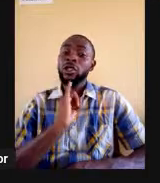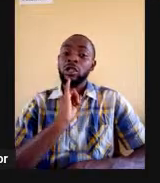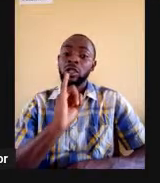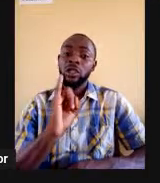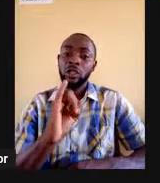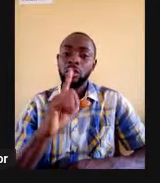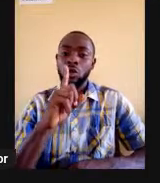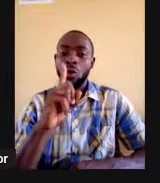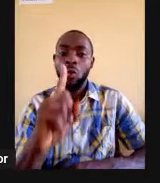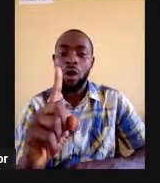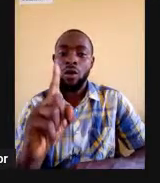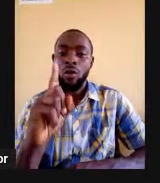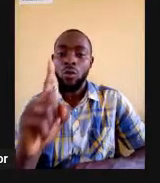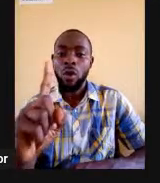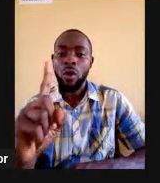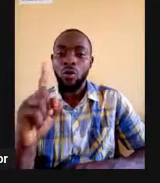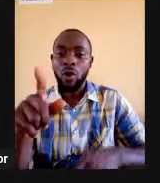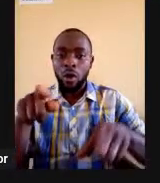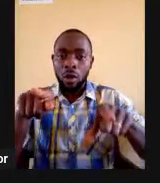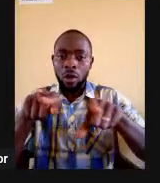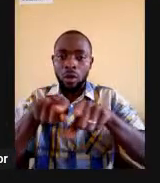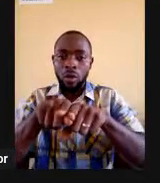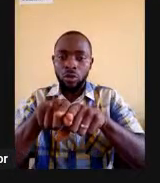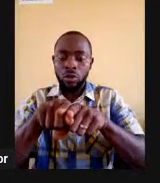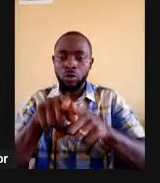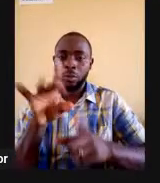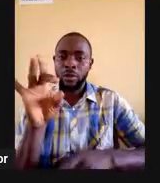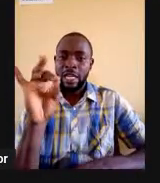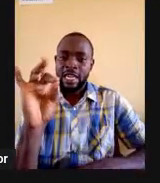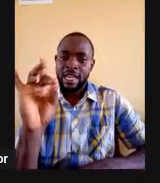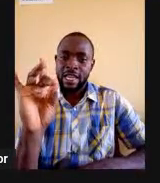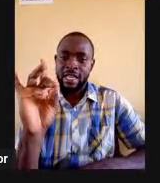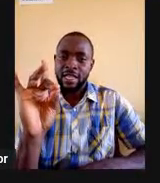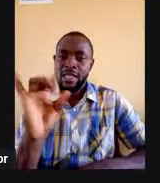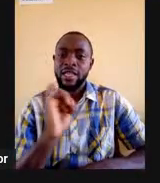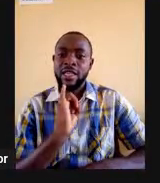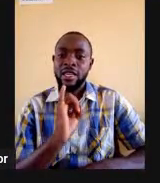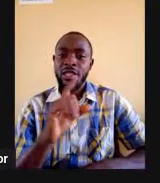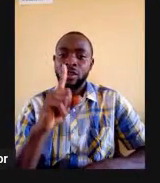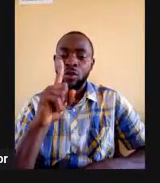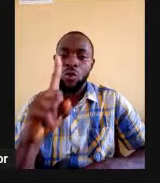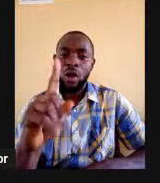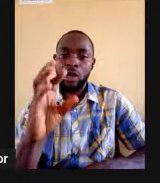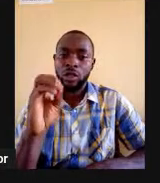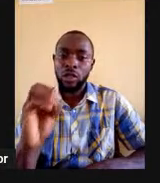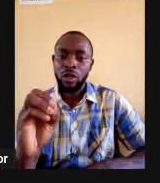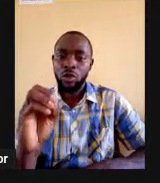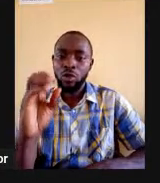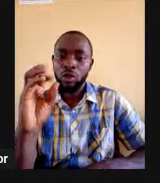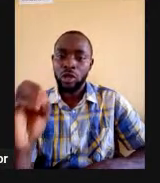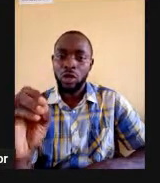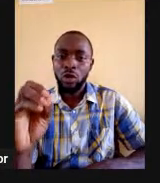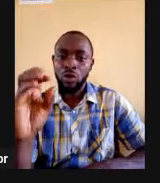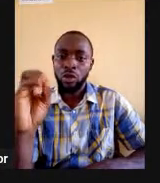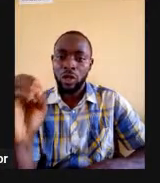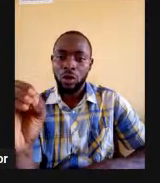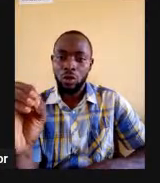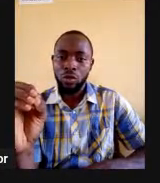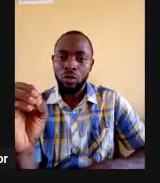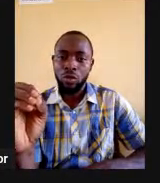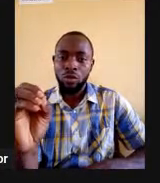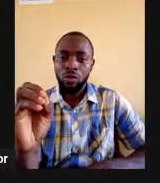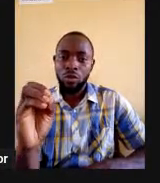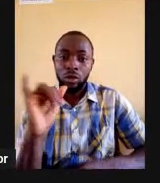1. Also, 8 in binary is 1 0 0 0. Is that